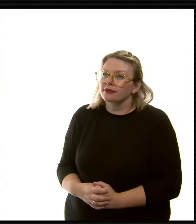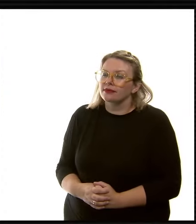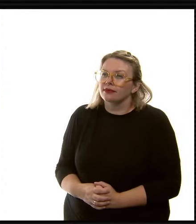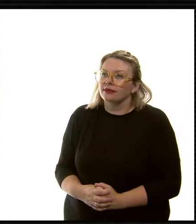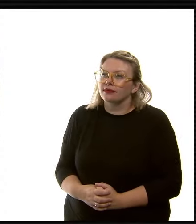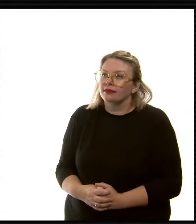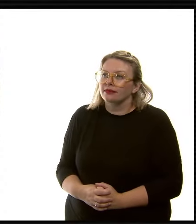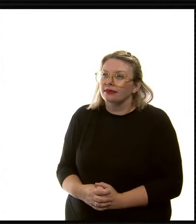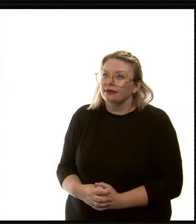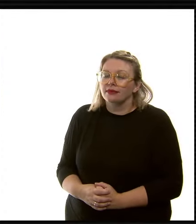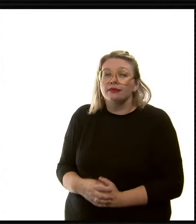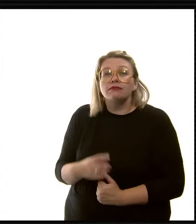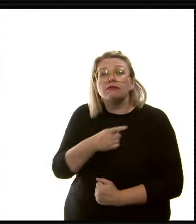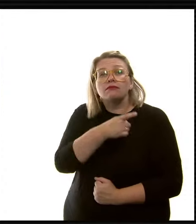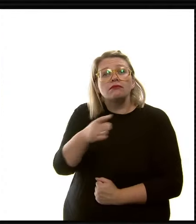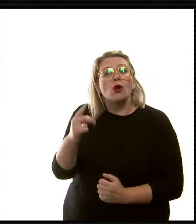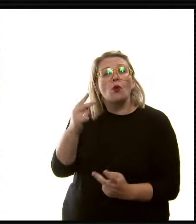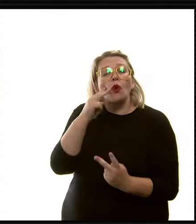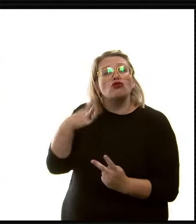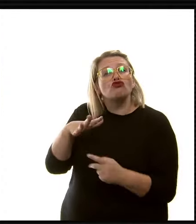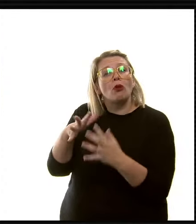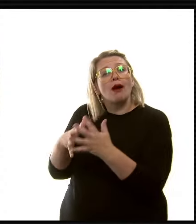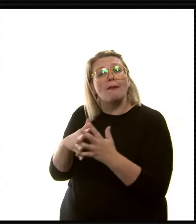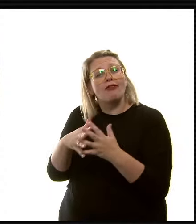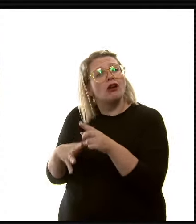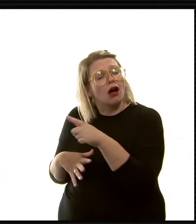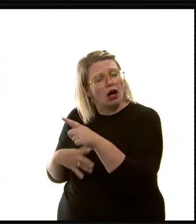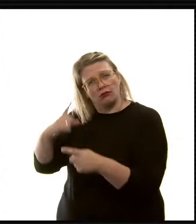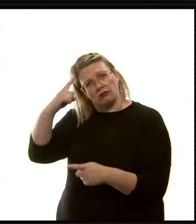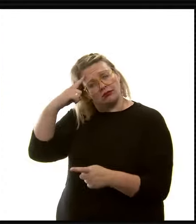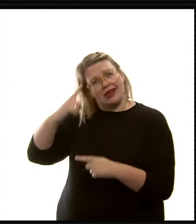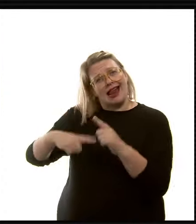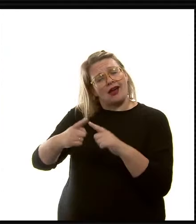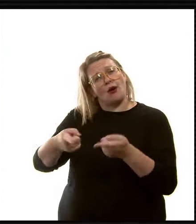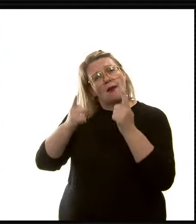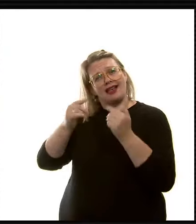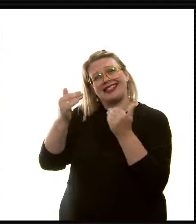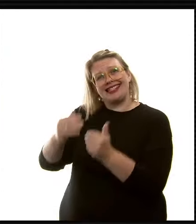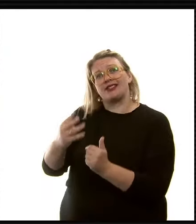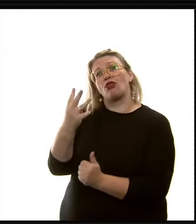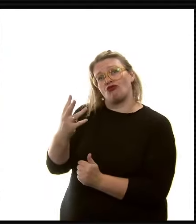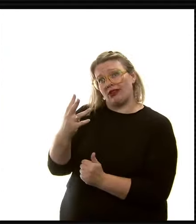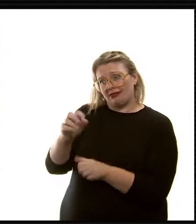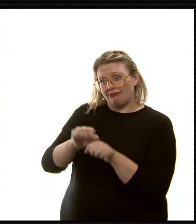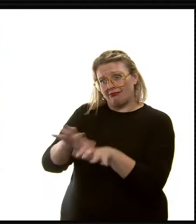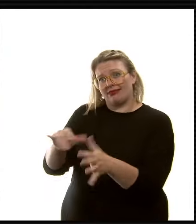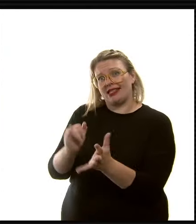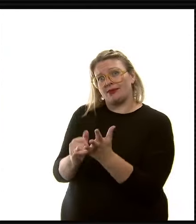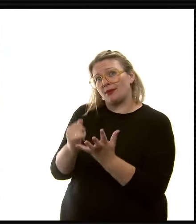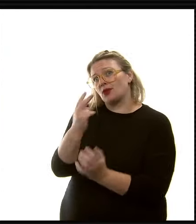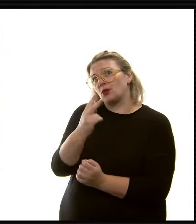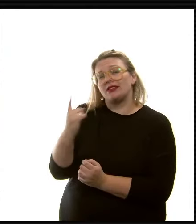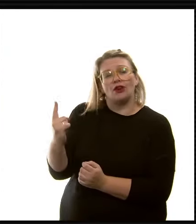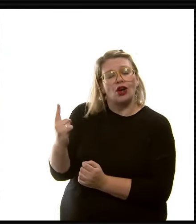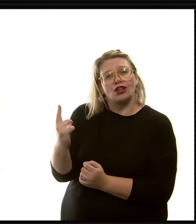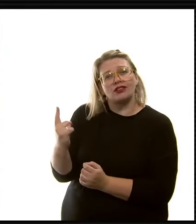you watching in the US, make sure you tune into LEGO Masters Season 3, which will premiere on September the 21st on